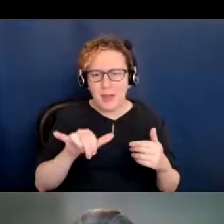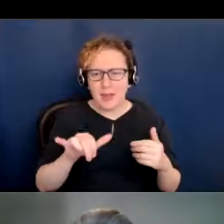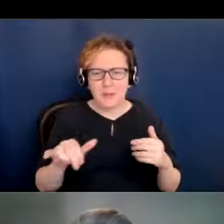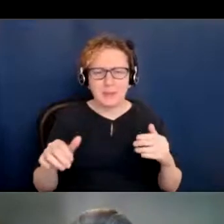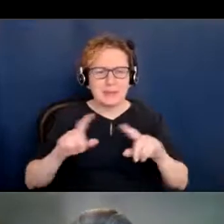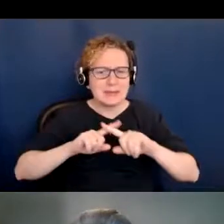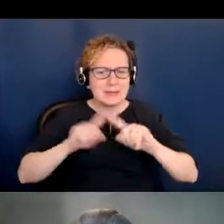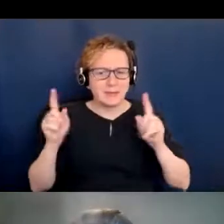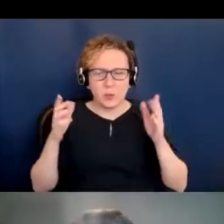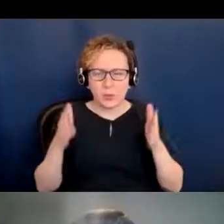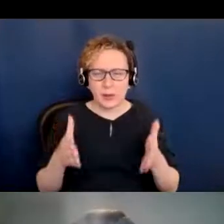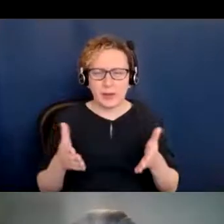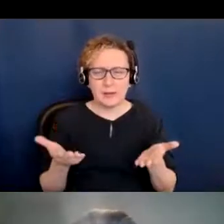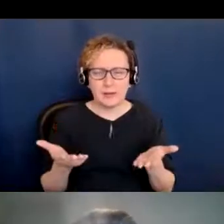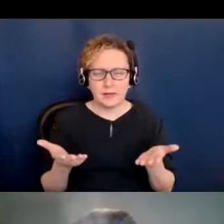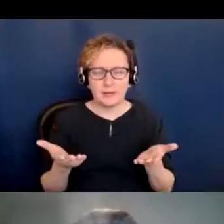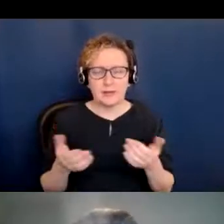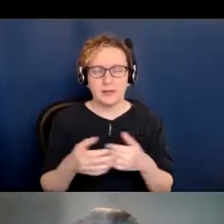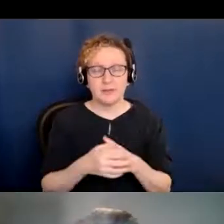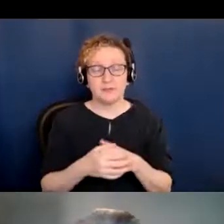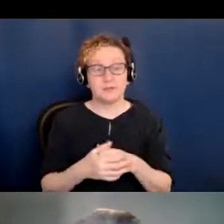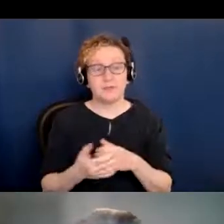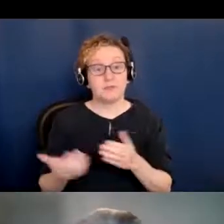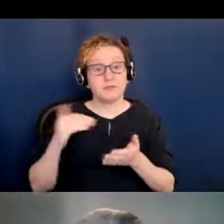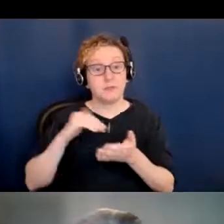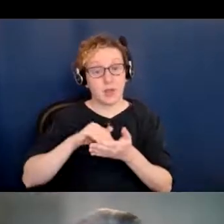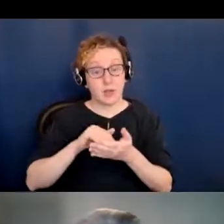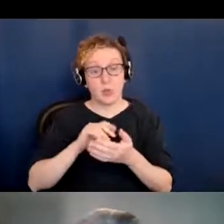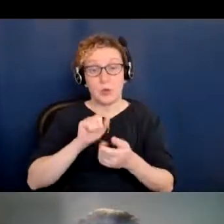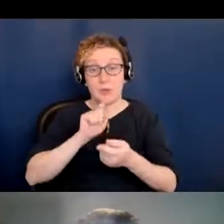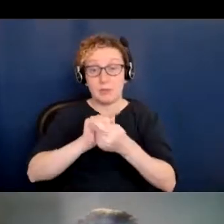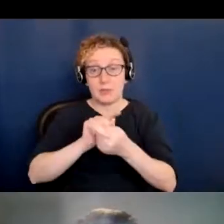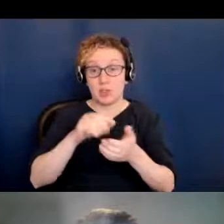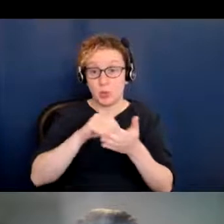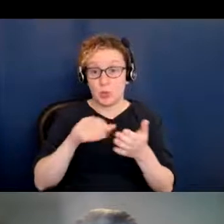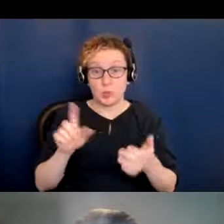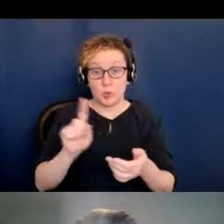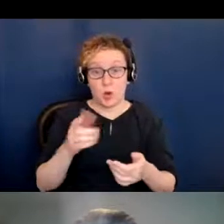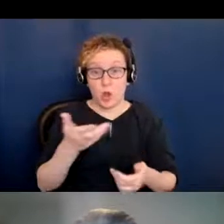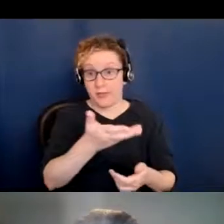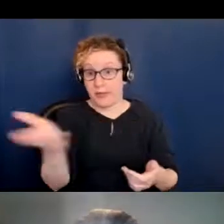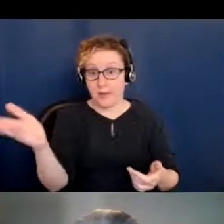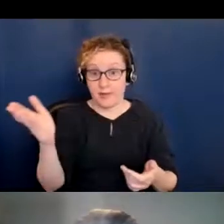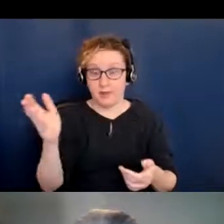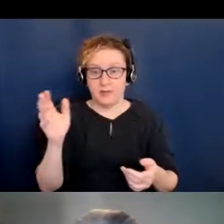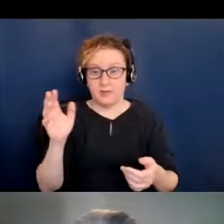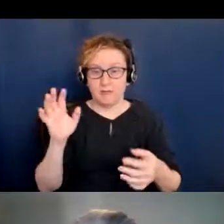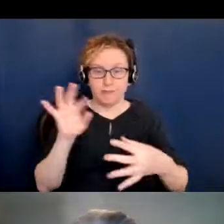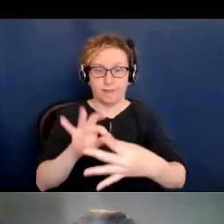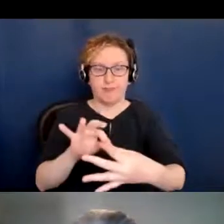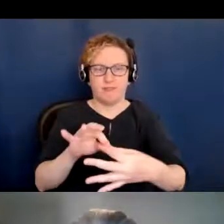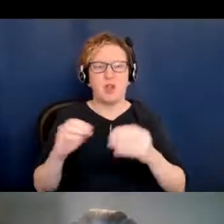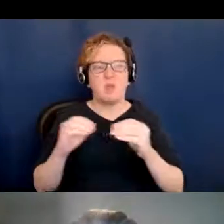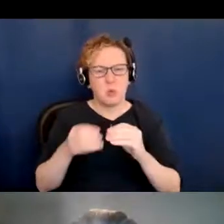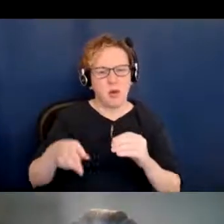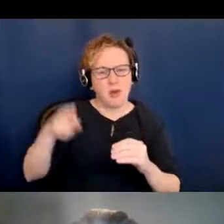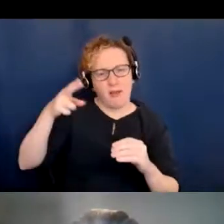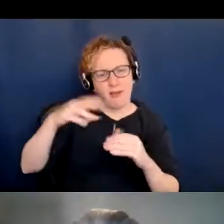way that, again, meets students where they are and creates a higher level of